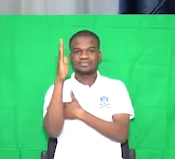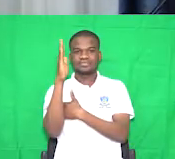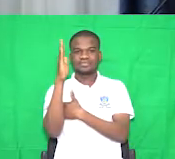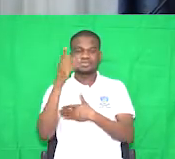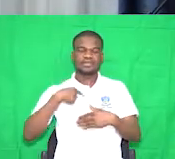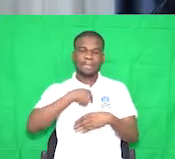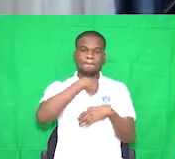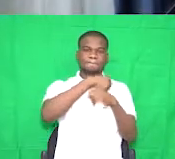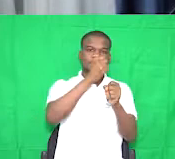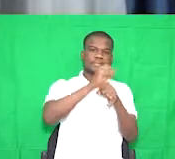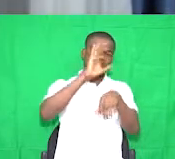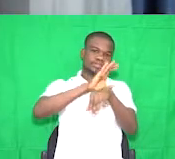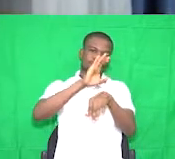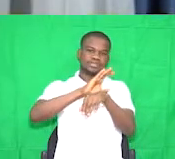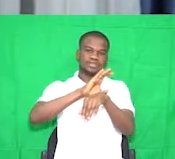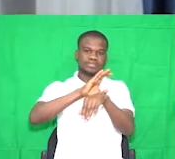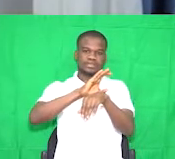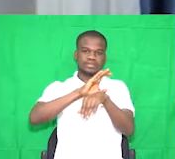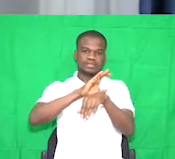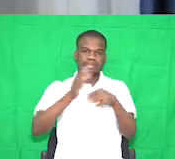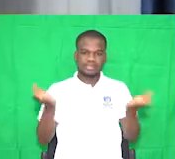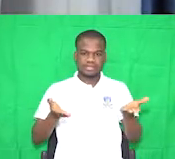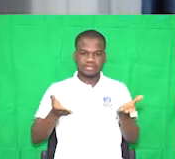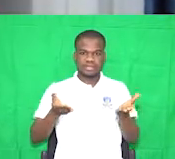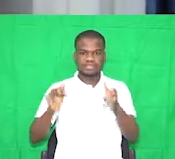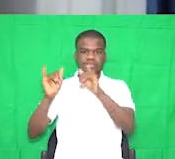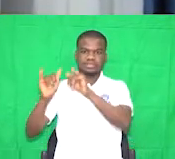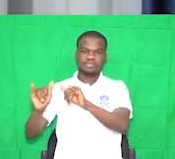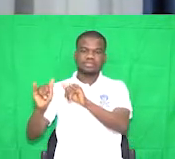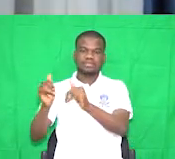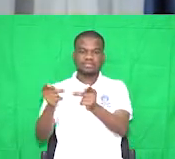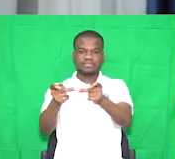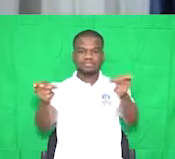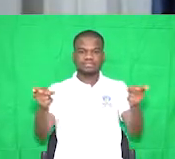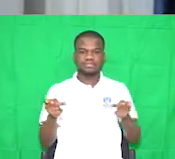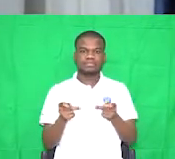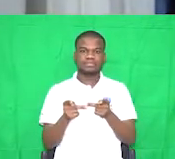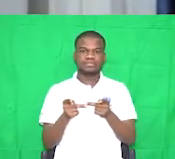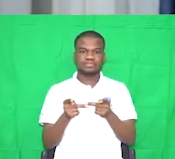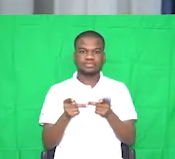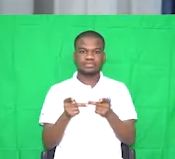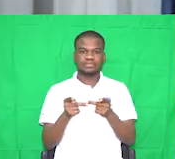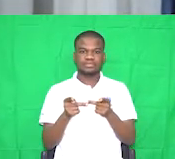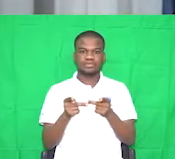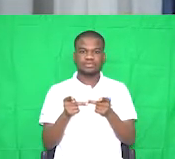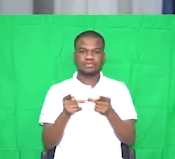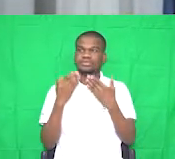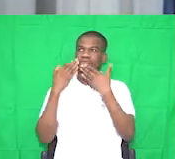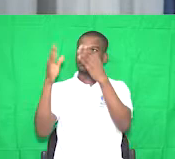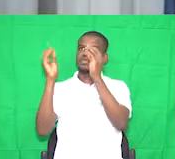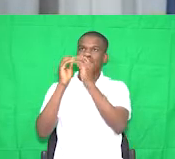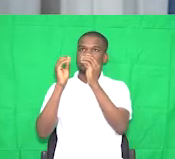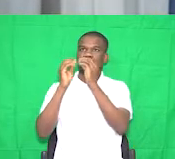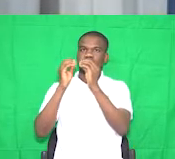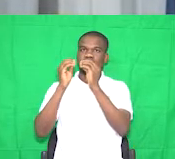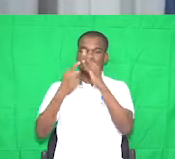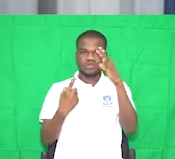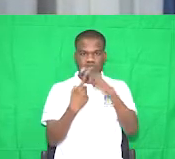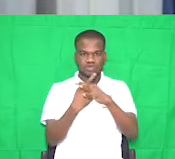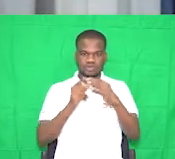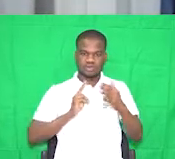who has made the church your dwelling place, be pleased to manifest yourself to